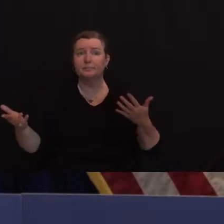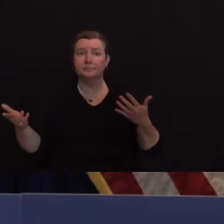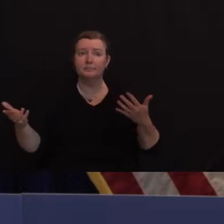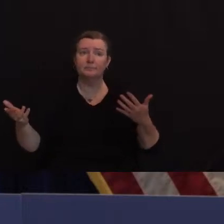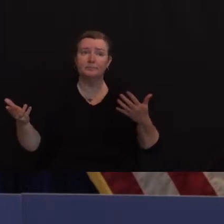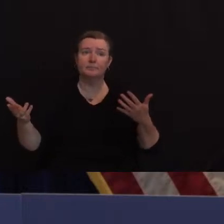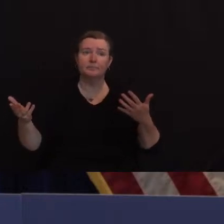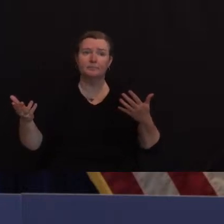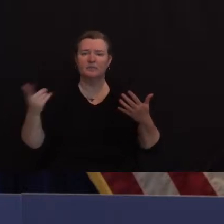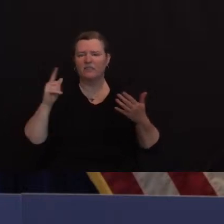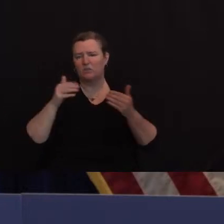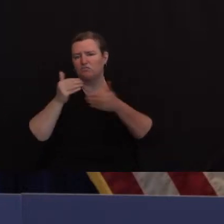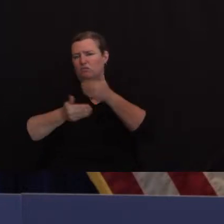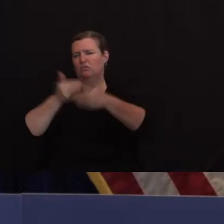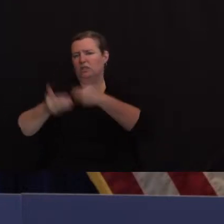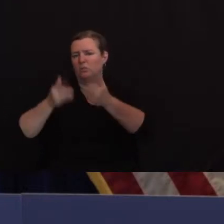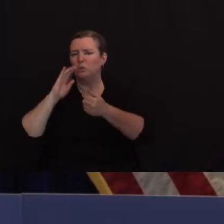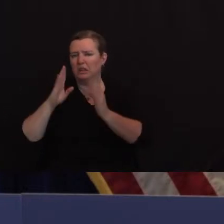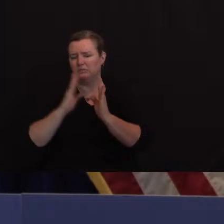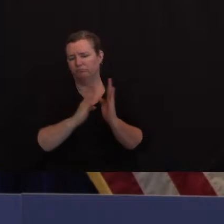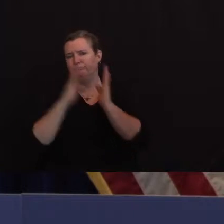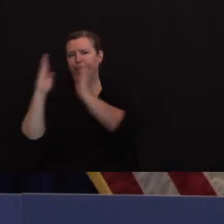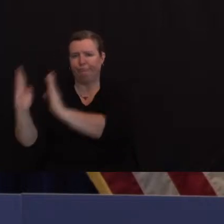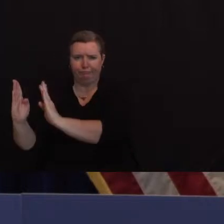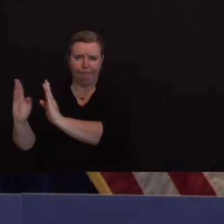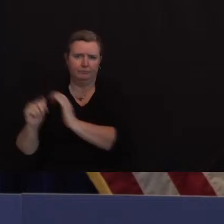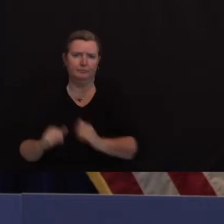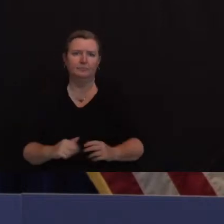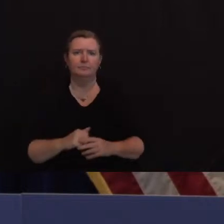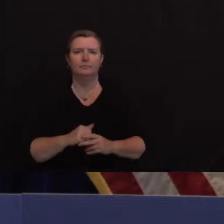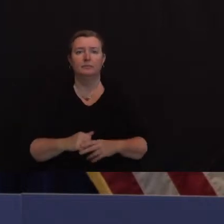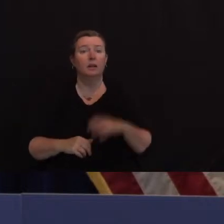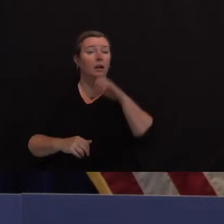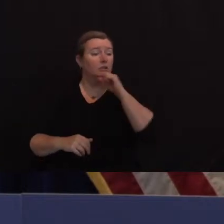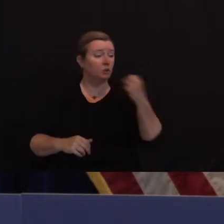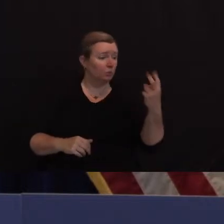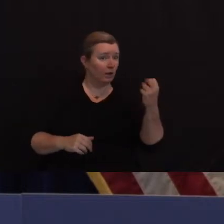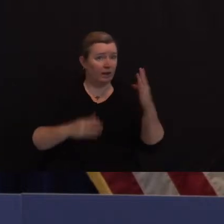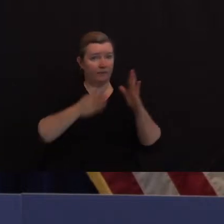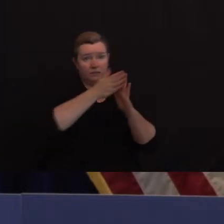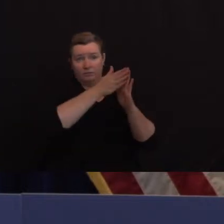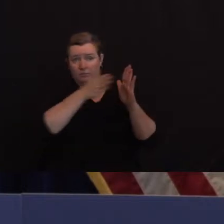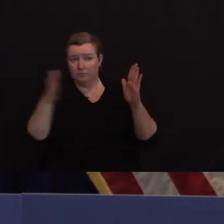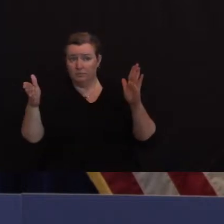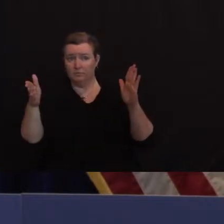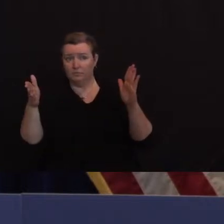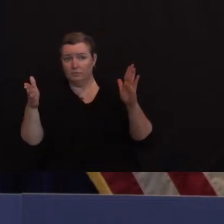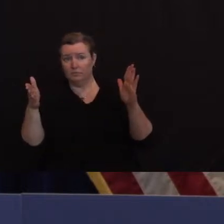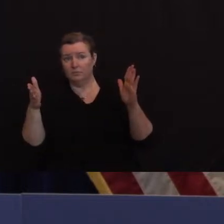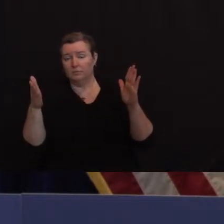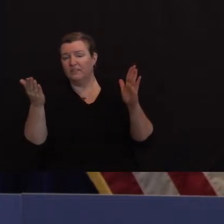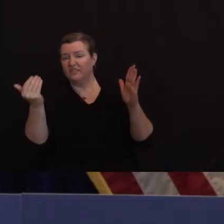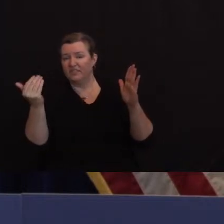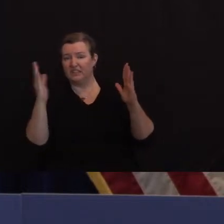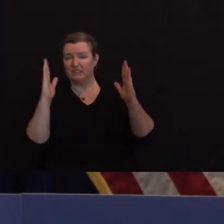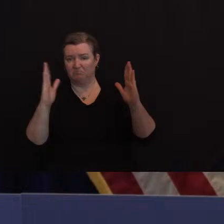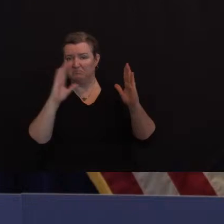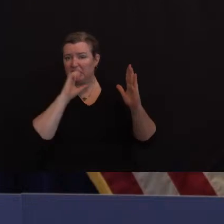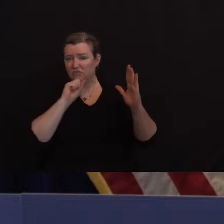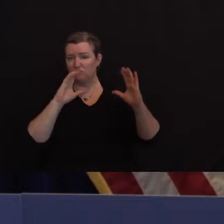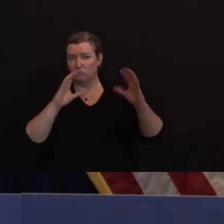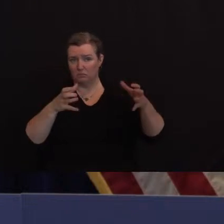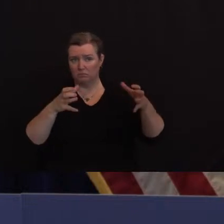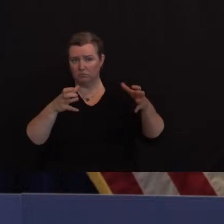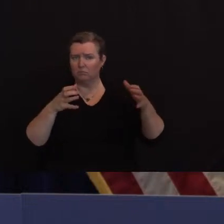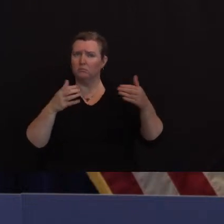15 still remain eligible for the Pfizer vaccine under the EUA. So 12 to